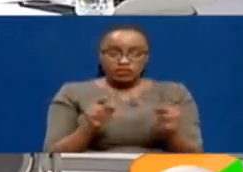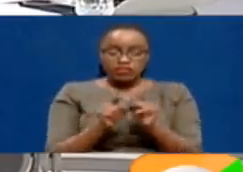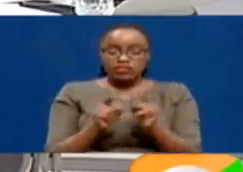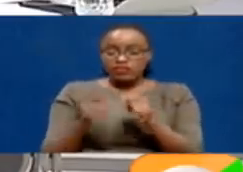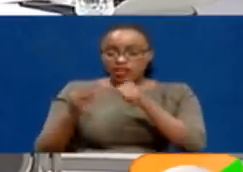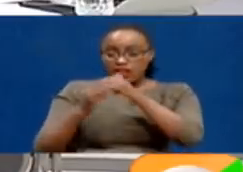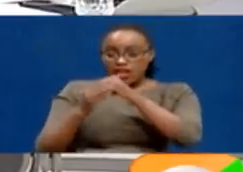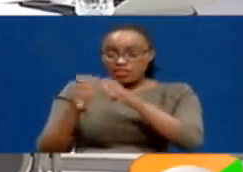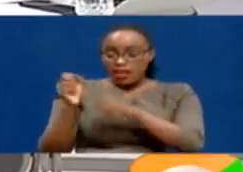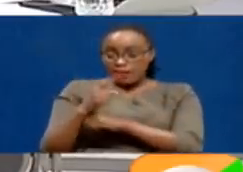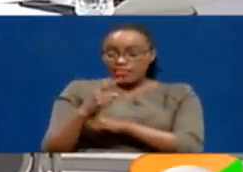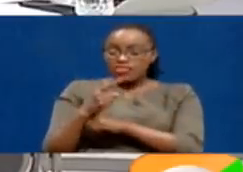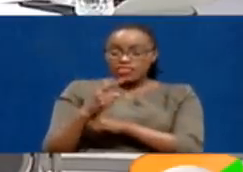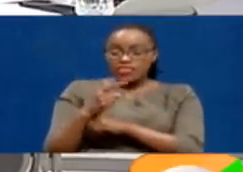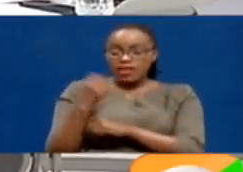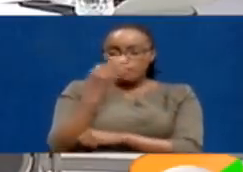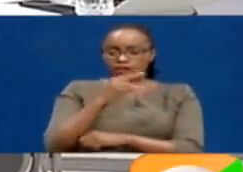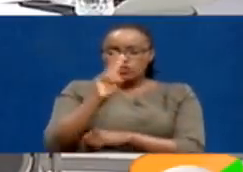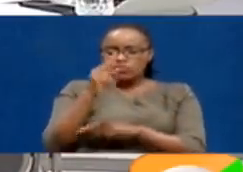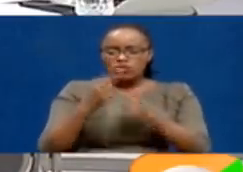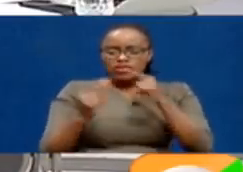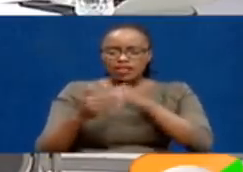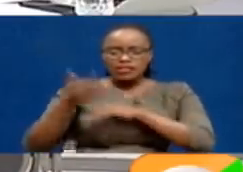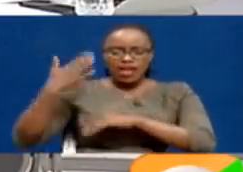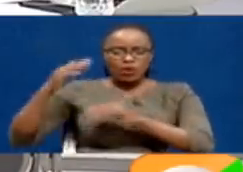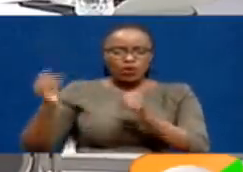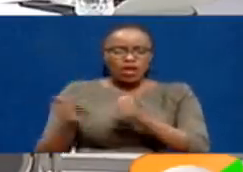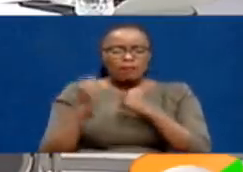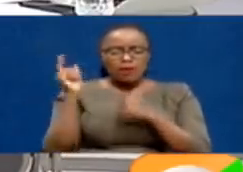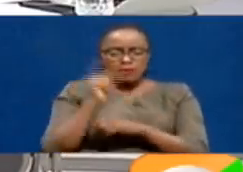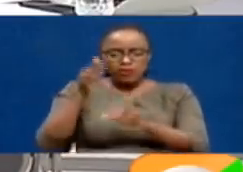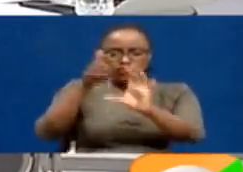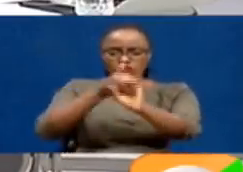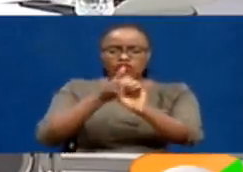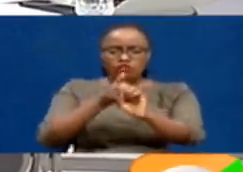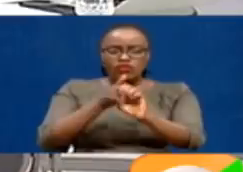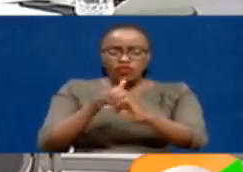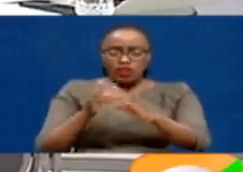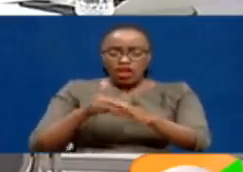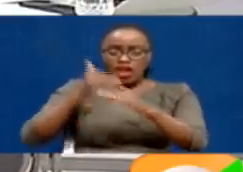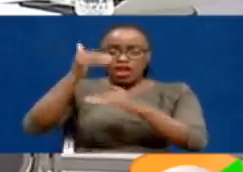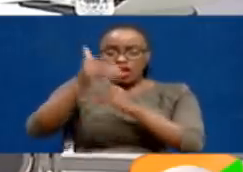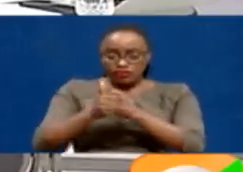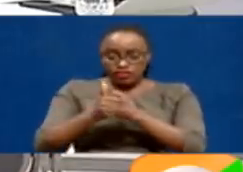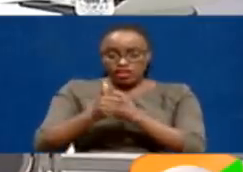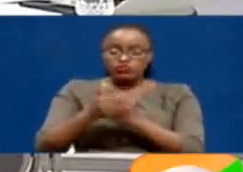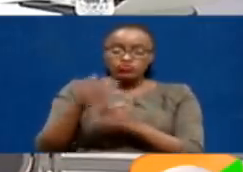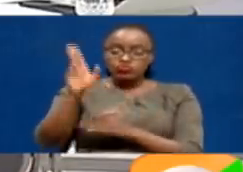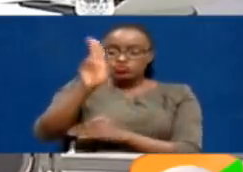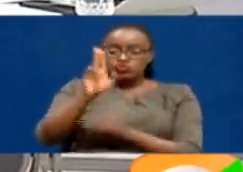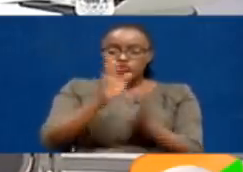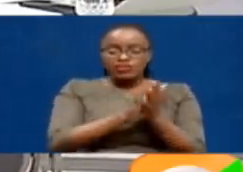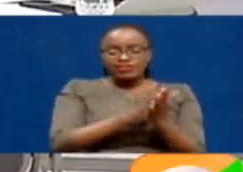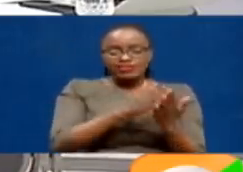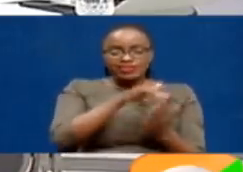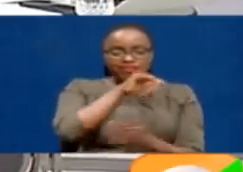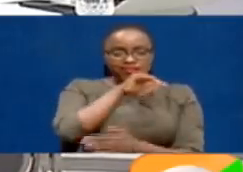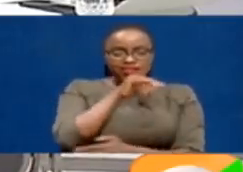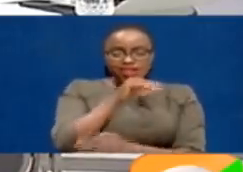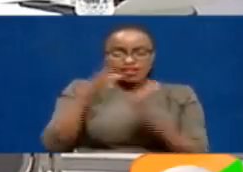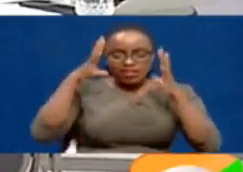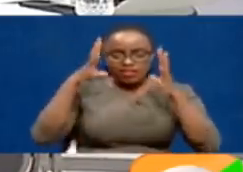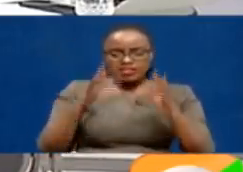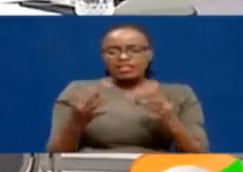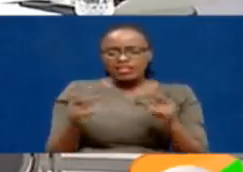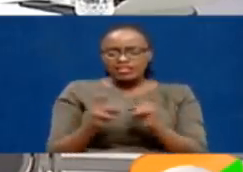the 9th of March, exactly 2 years ago, this happened. It was that handshake. So 2 years after President Uhuru Kenyatta and ODM leader Raila Odinga decided to